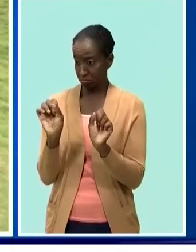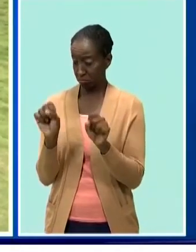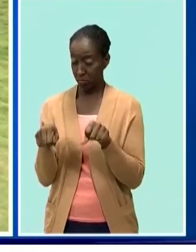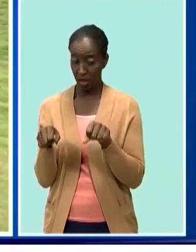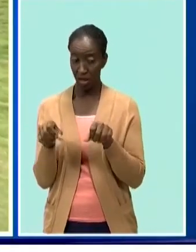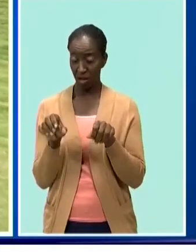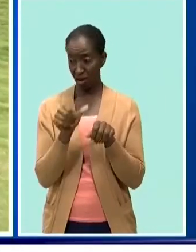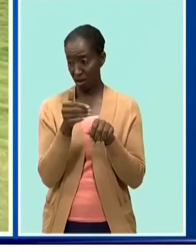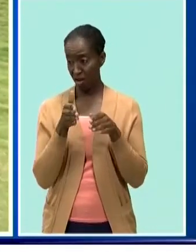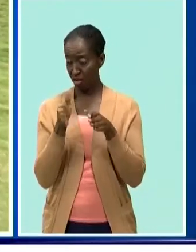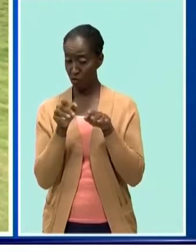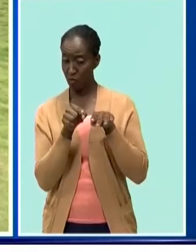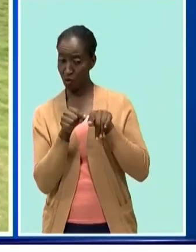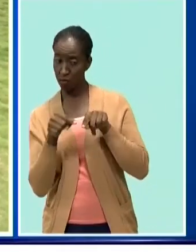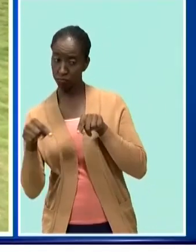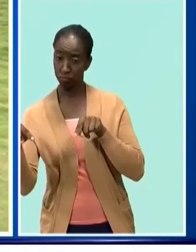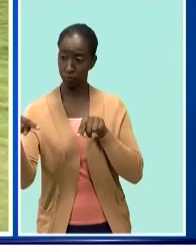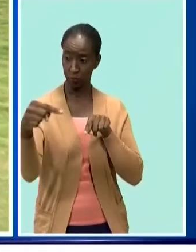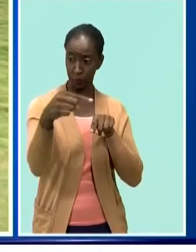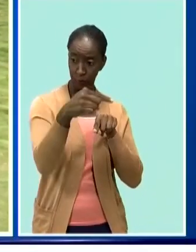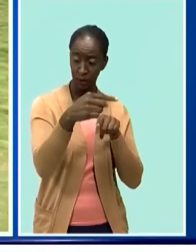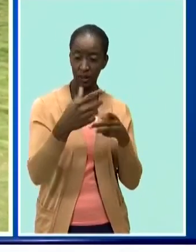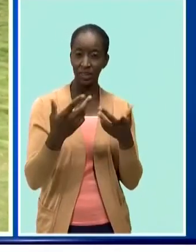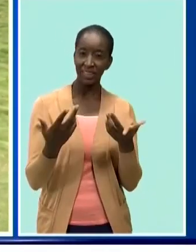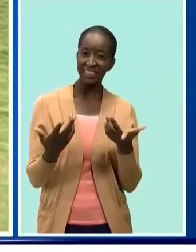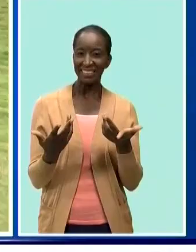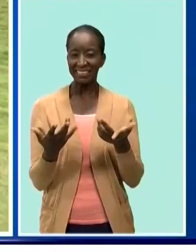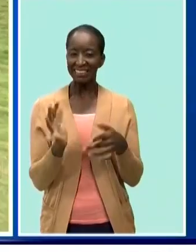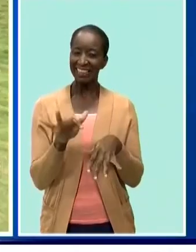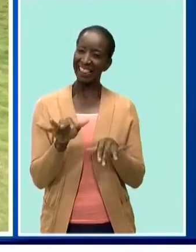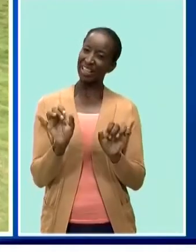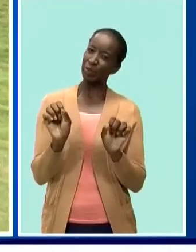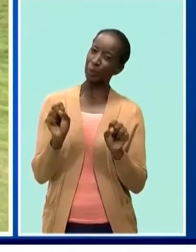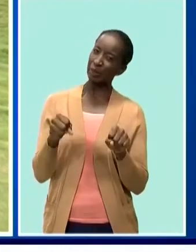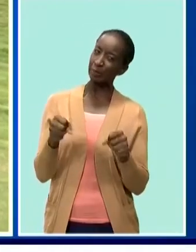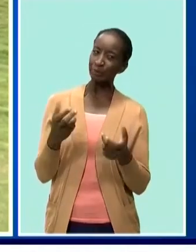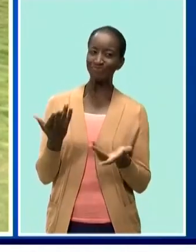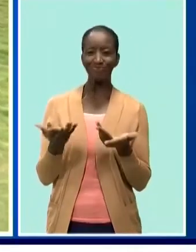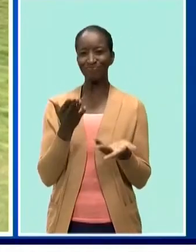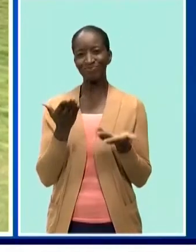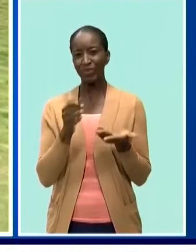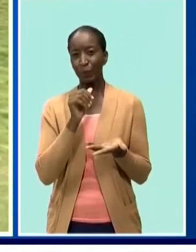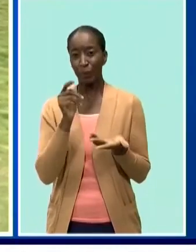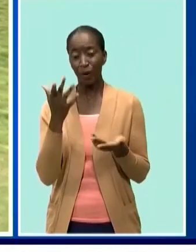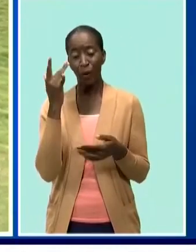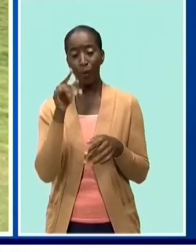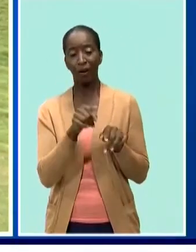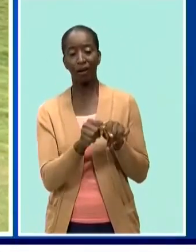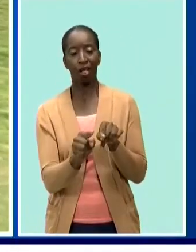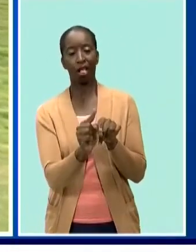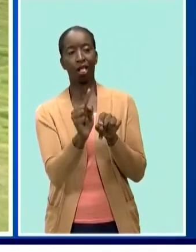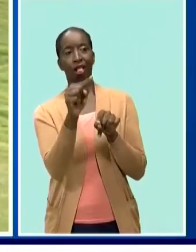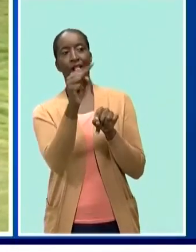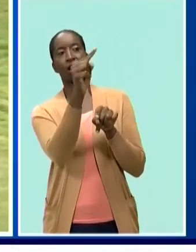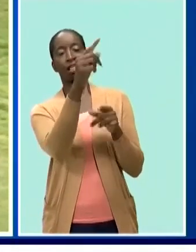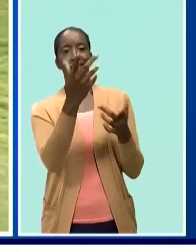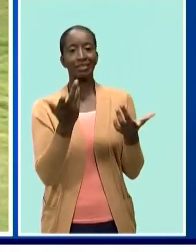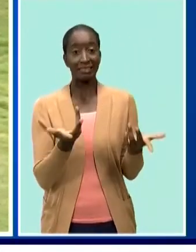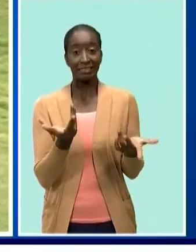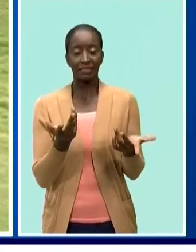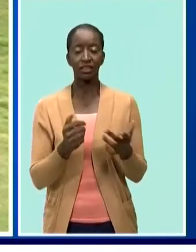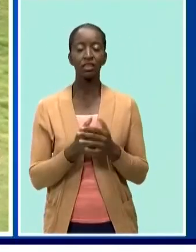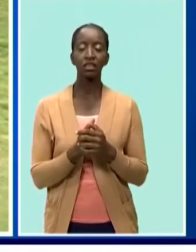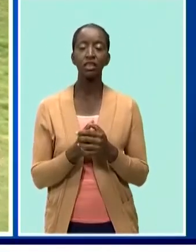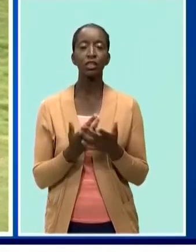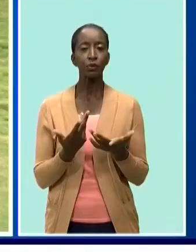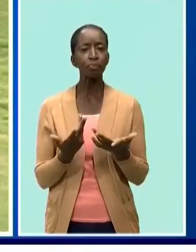particular area. We are not very sure about that because of the steepness of the area, but